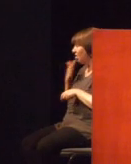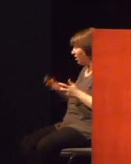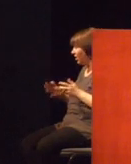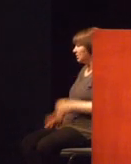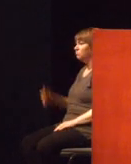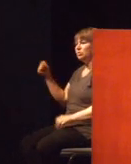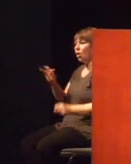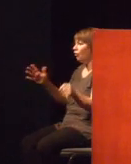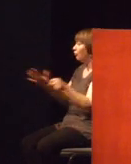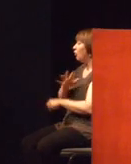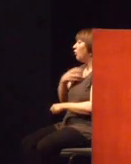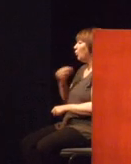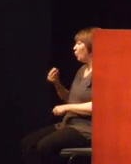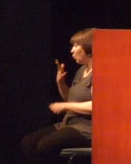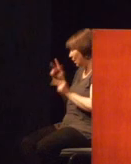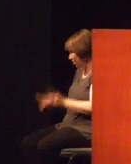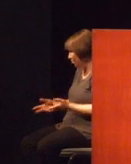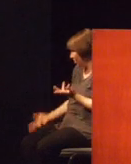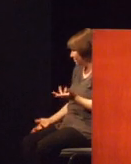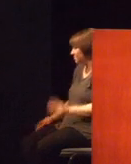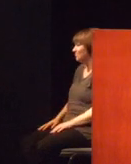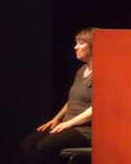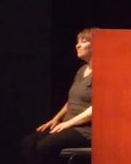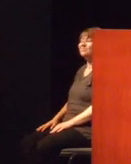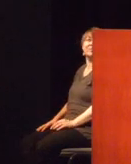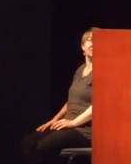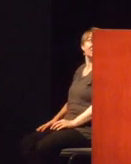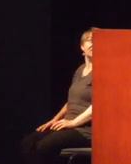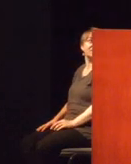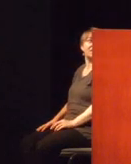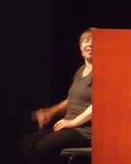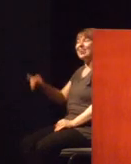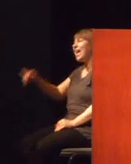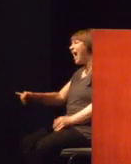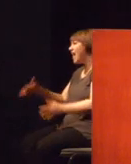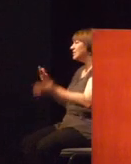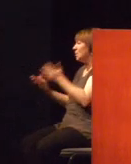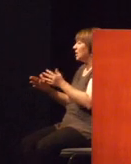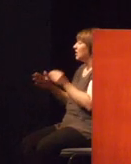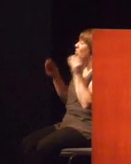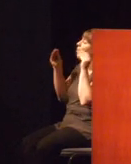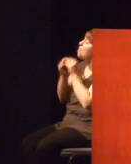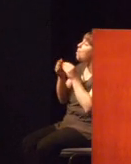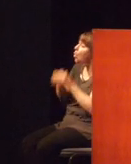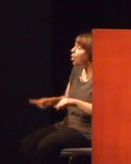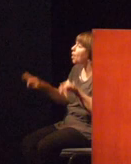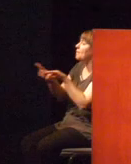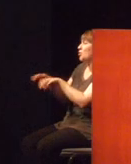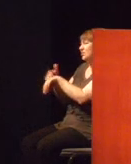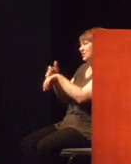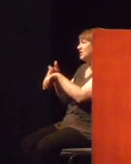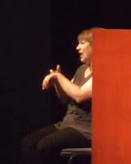people in the dining car? Seems to me that actually might be the more important time to act, to